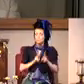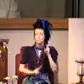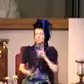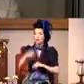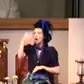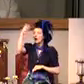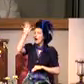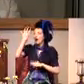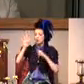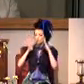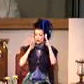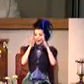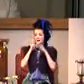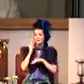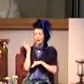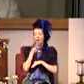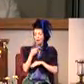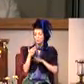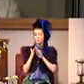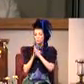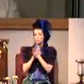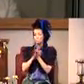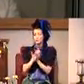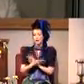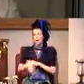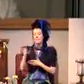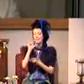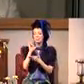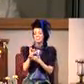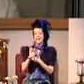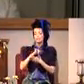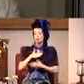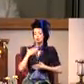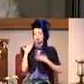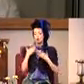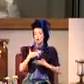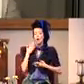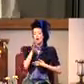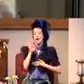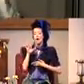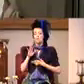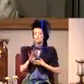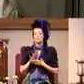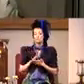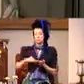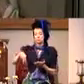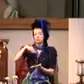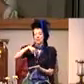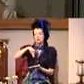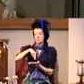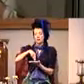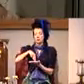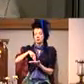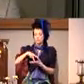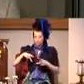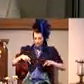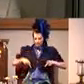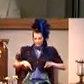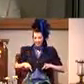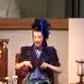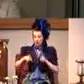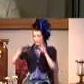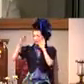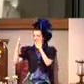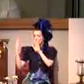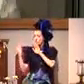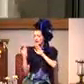be. And that is the joy of resurrection. That's the joy of allowing the presence of the Holy to be within us. Because when we allow